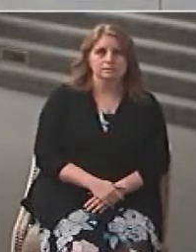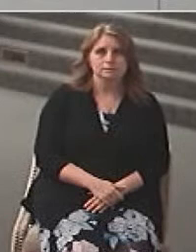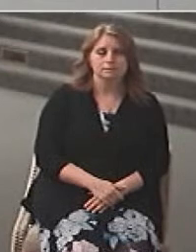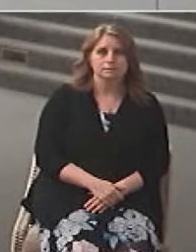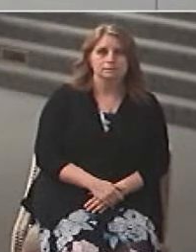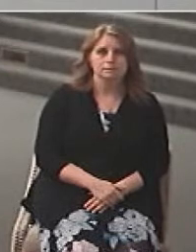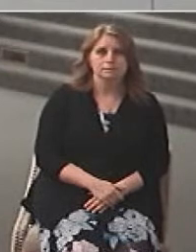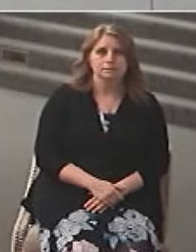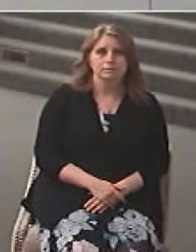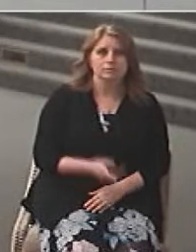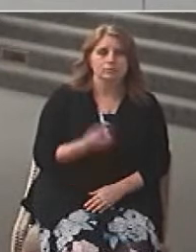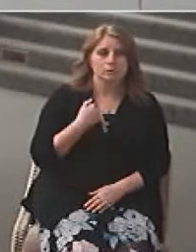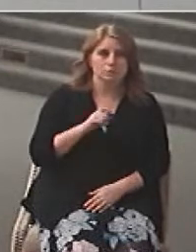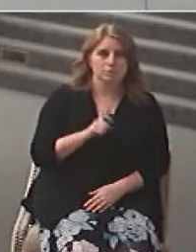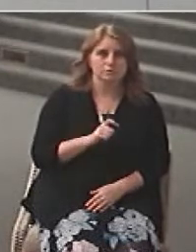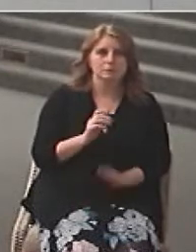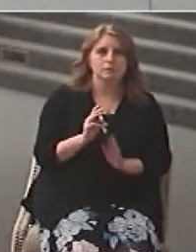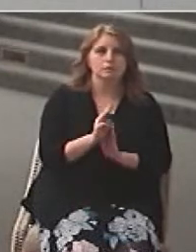And we have to be